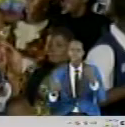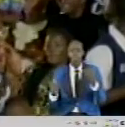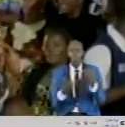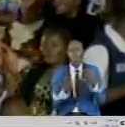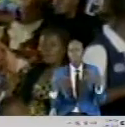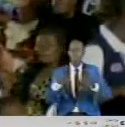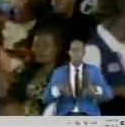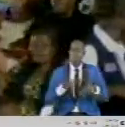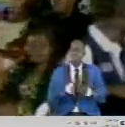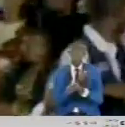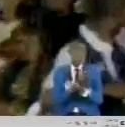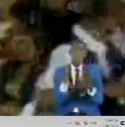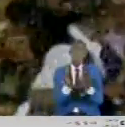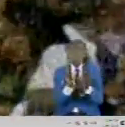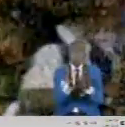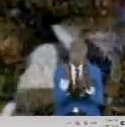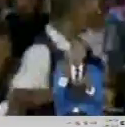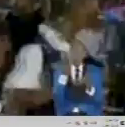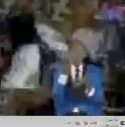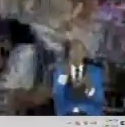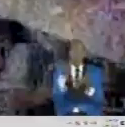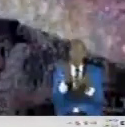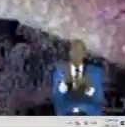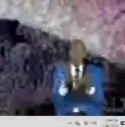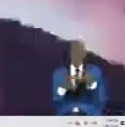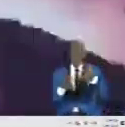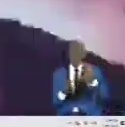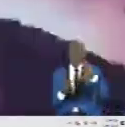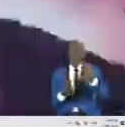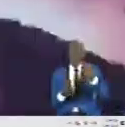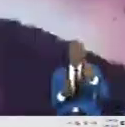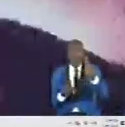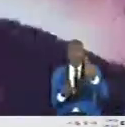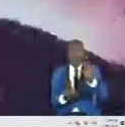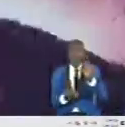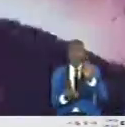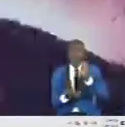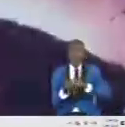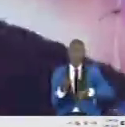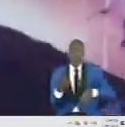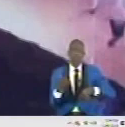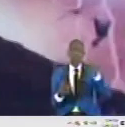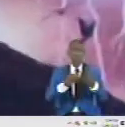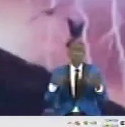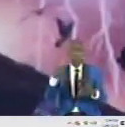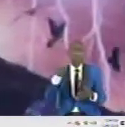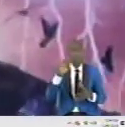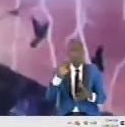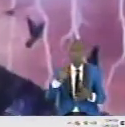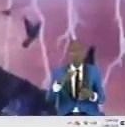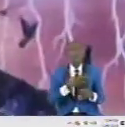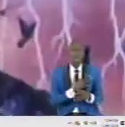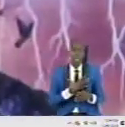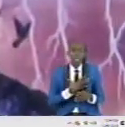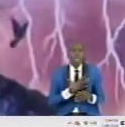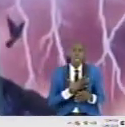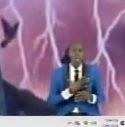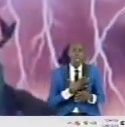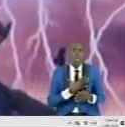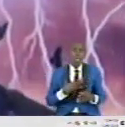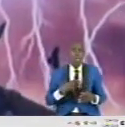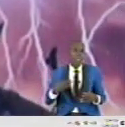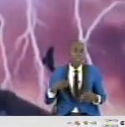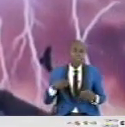look at Exodus chapter 16 we're eating from verse 15 and when the children of